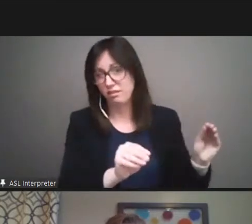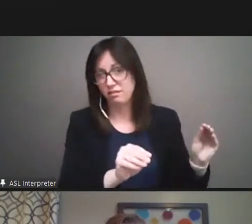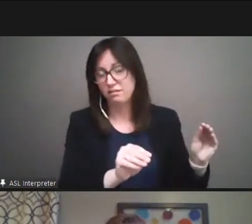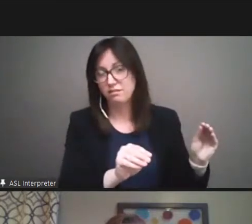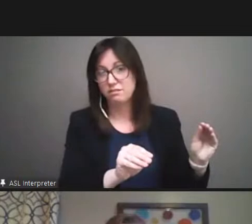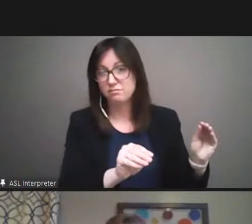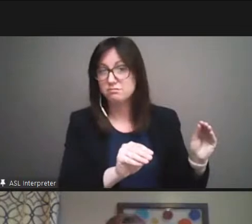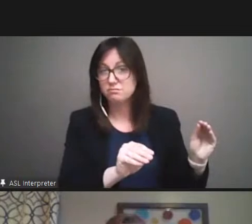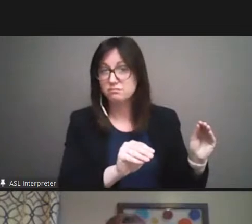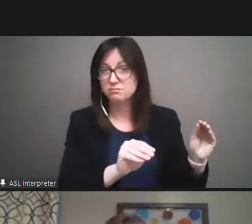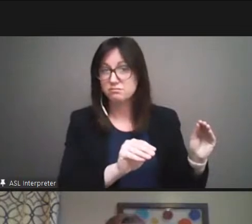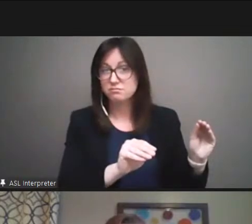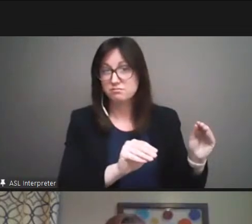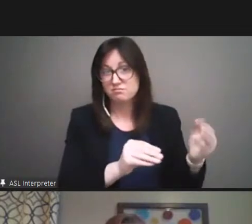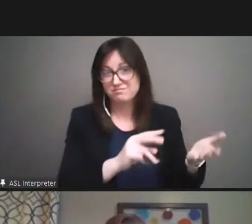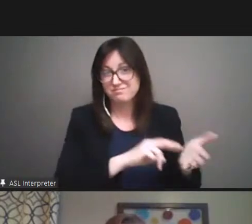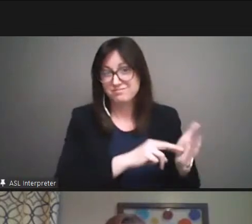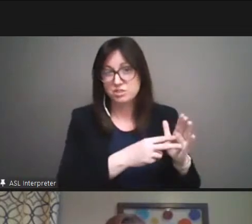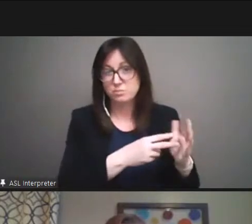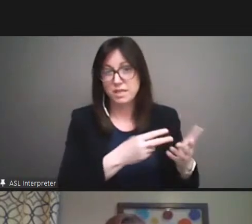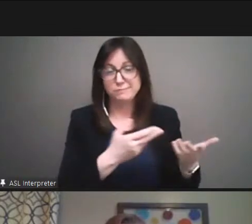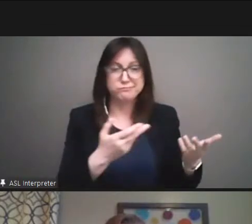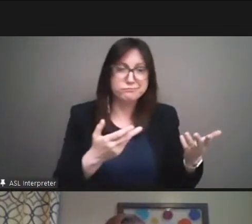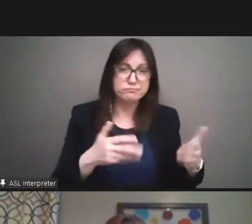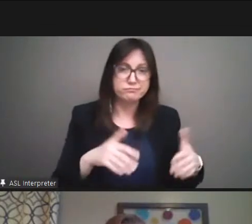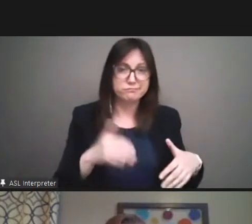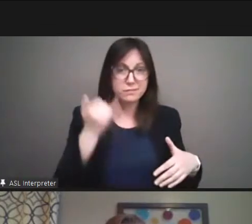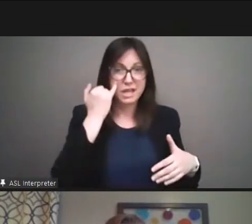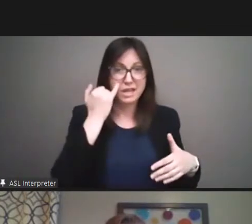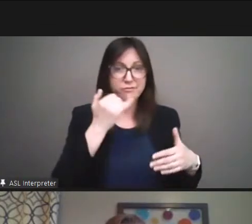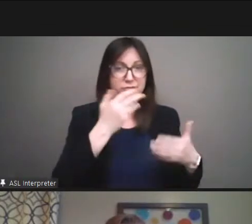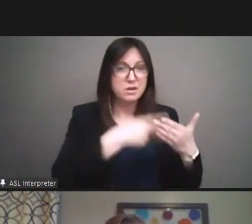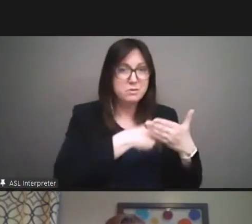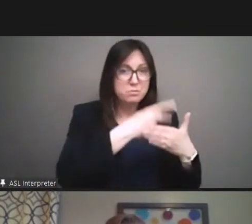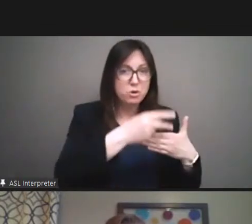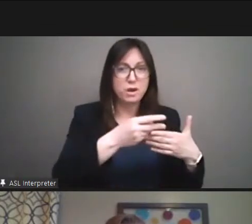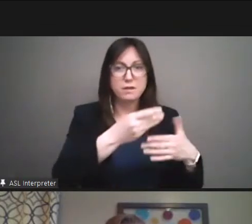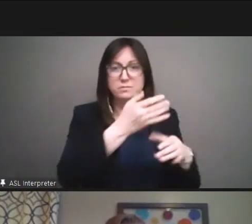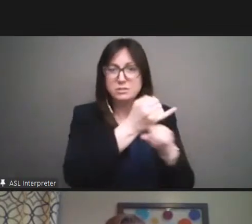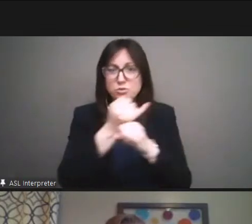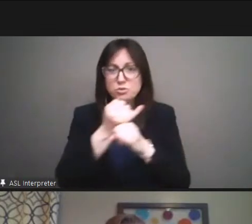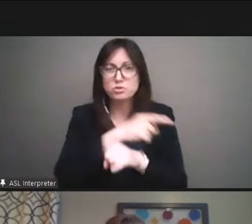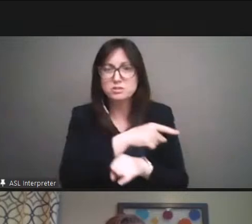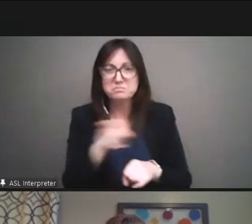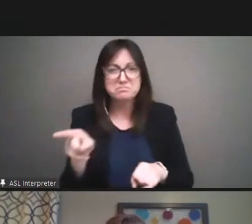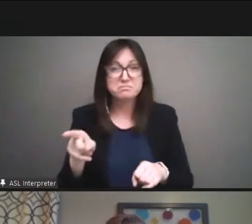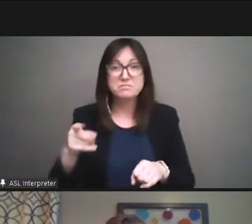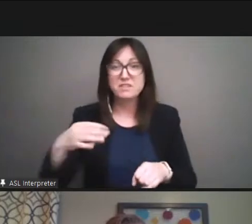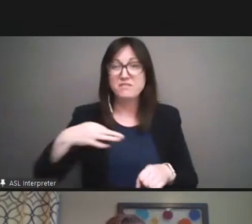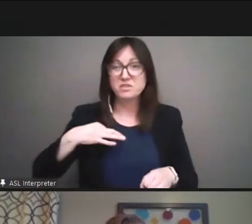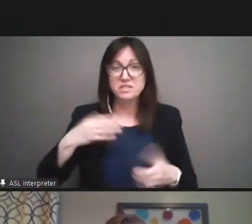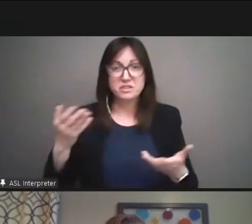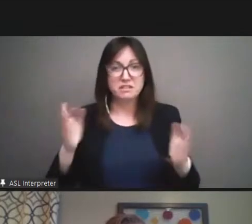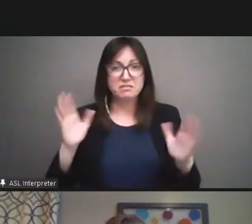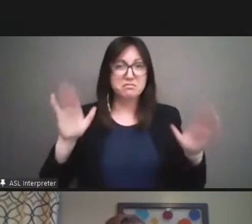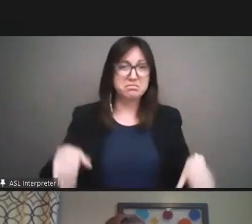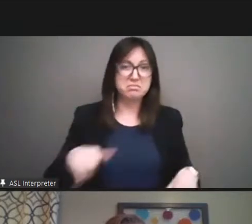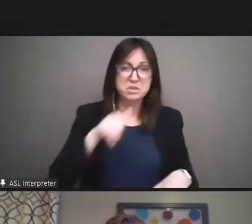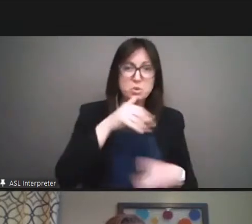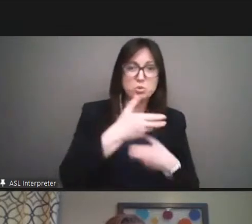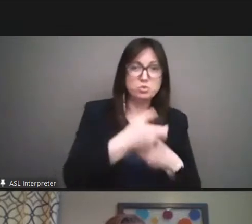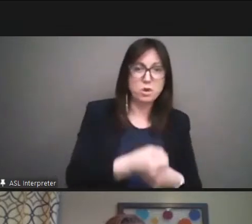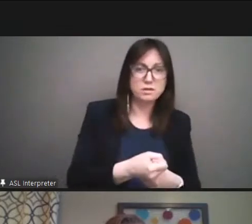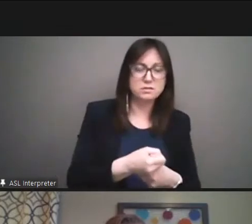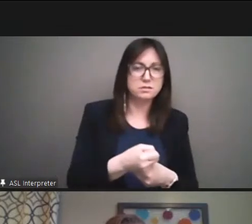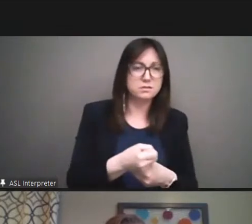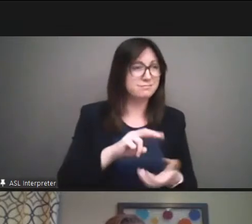our participation in our communities, from that spectrum of volunteering to voting and everything